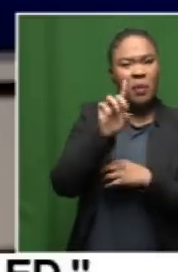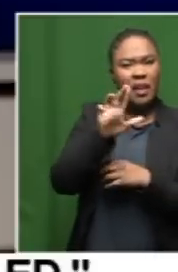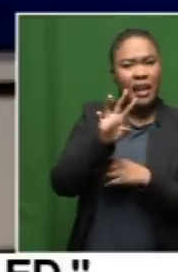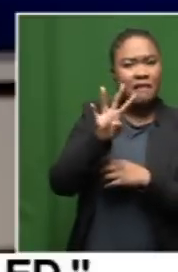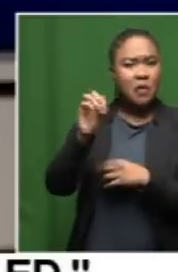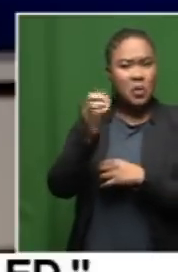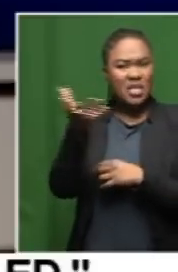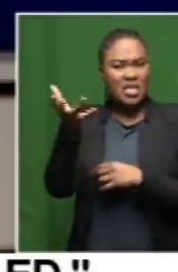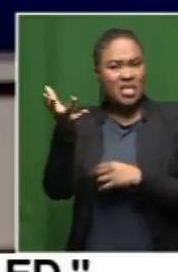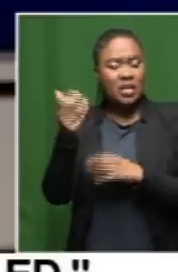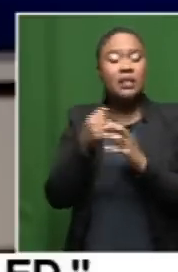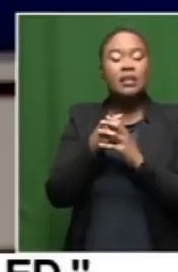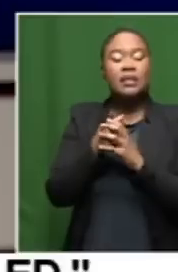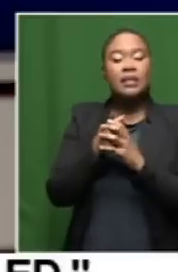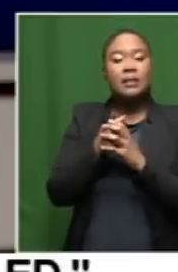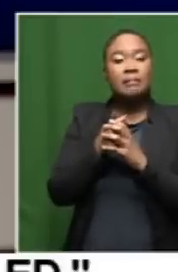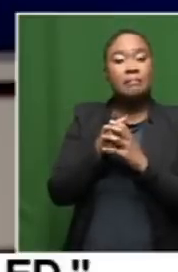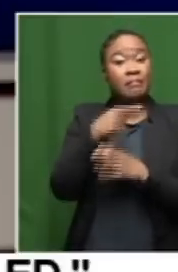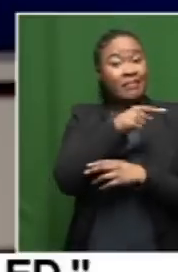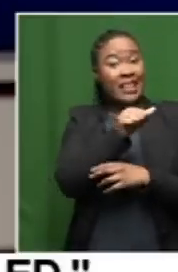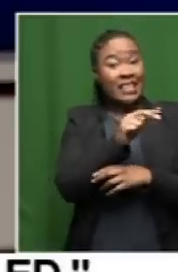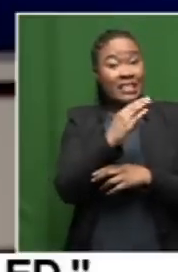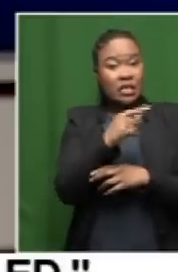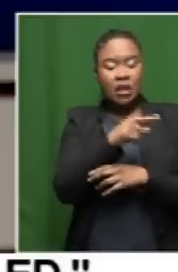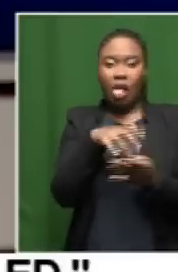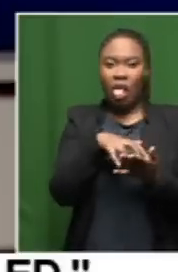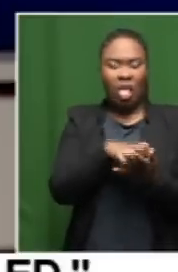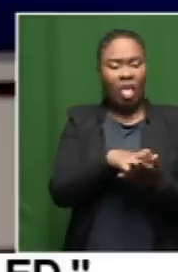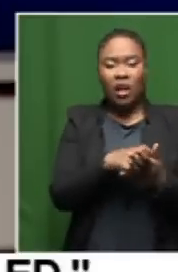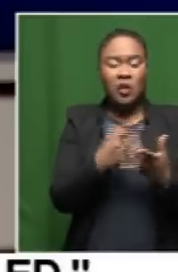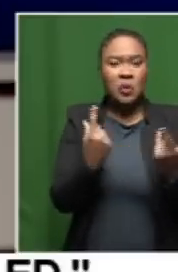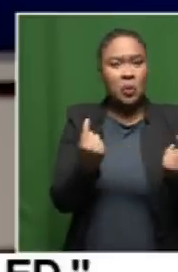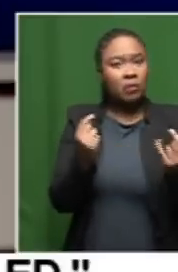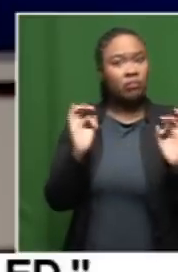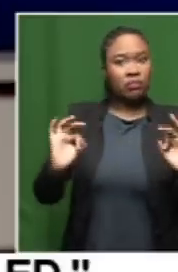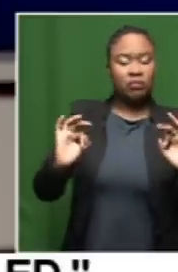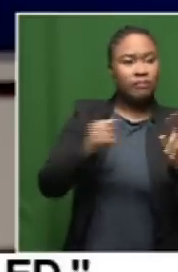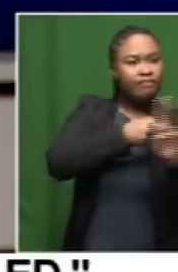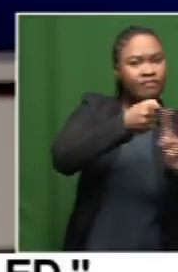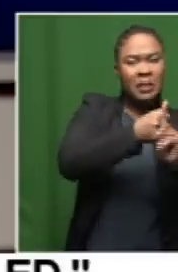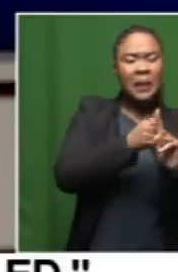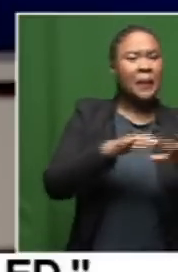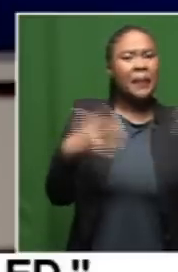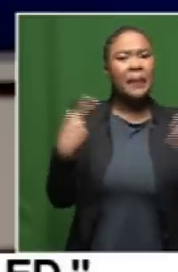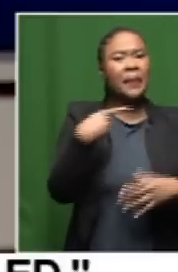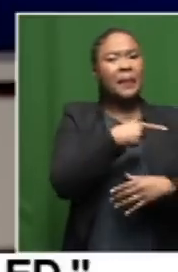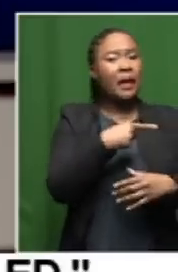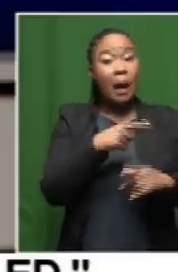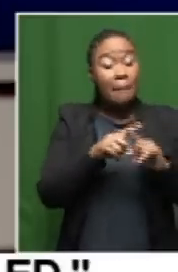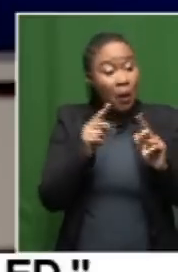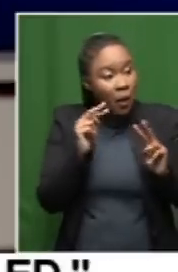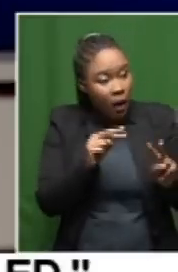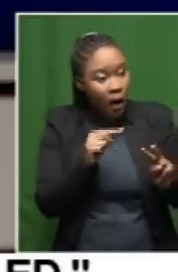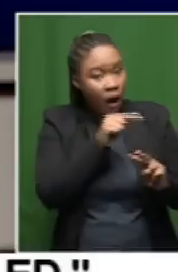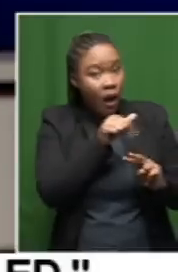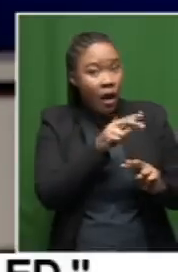1940s, where the ANC was quite weak at the time. And we have recognized that it's an important organization of